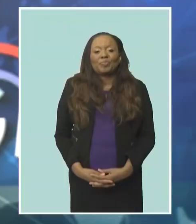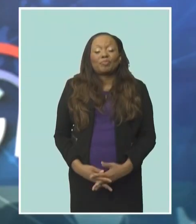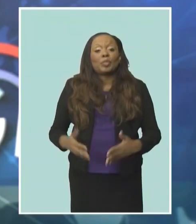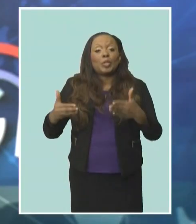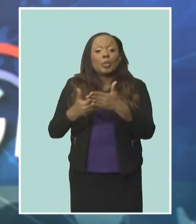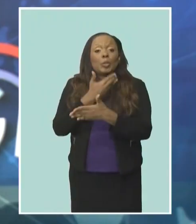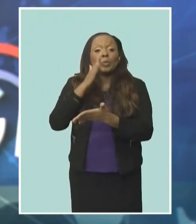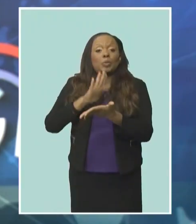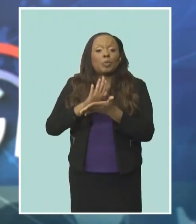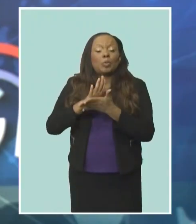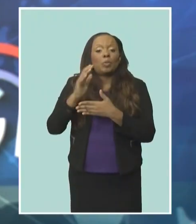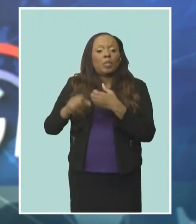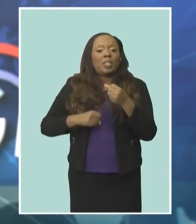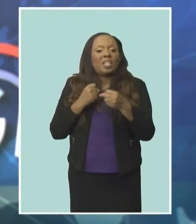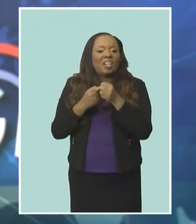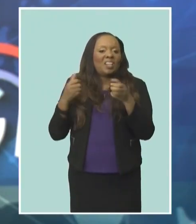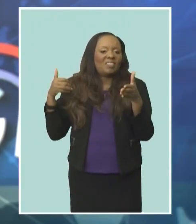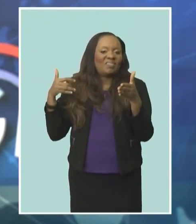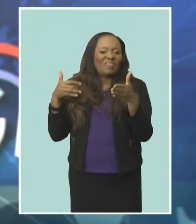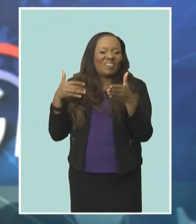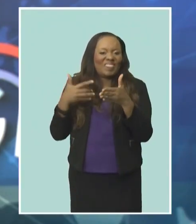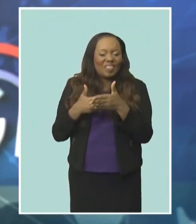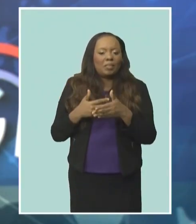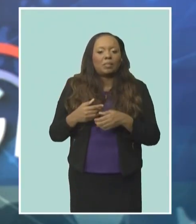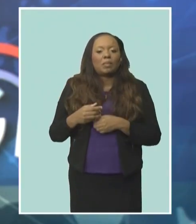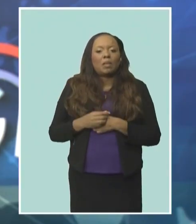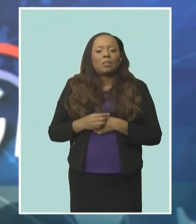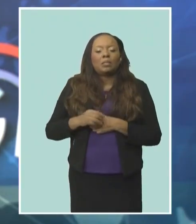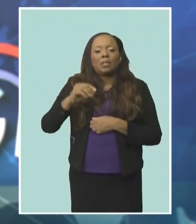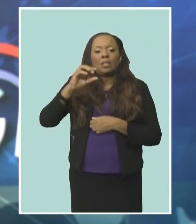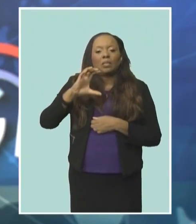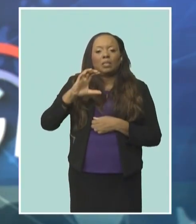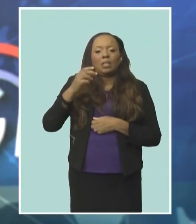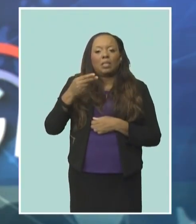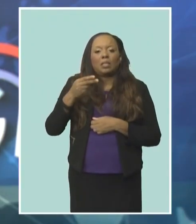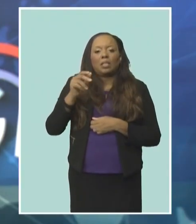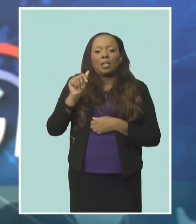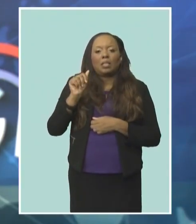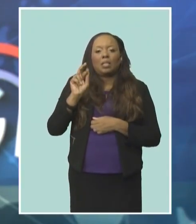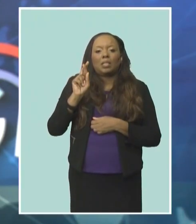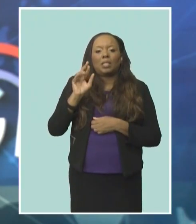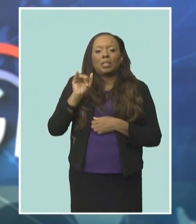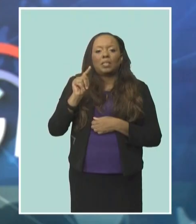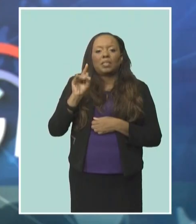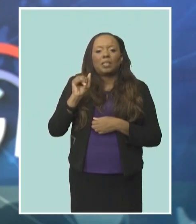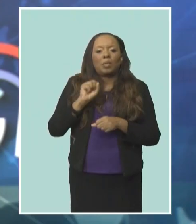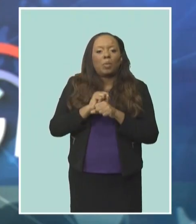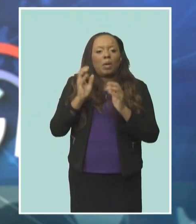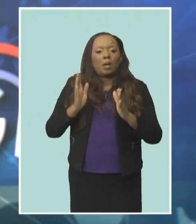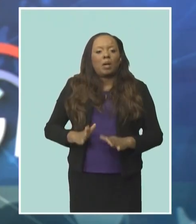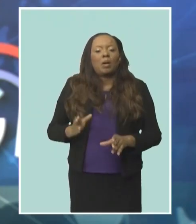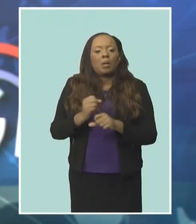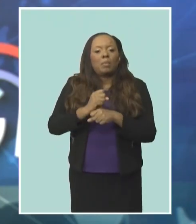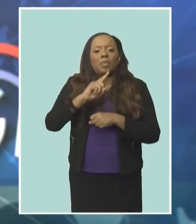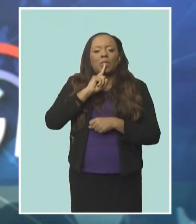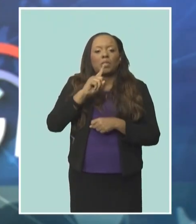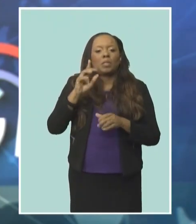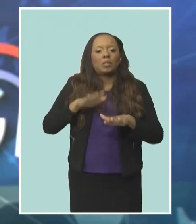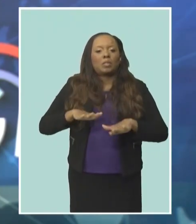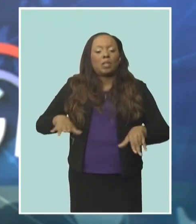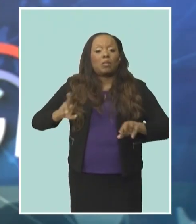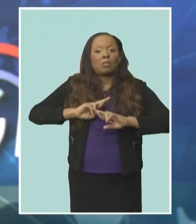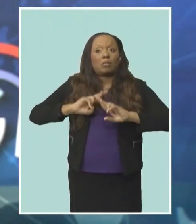As the new school year approaches, well-known charity worker Sharon Bellamy is once again making sure children are ready for the